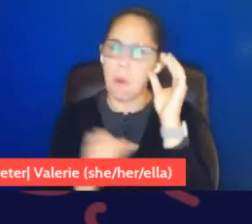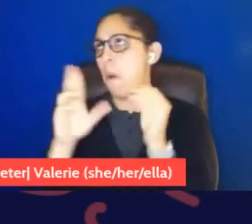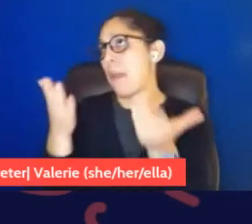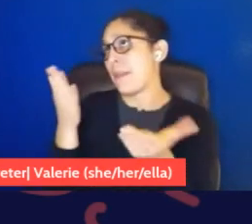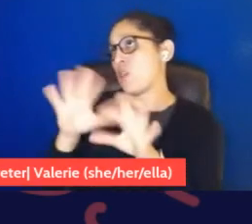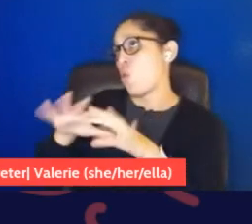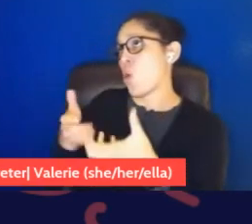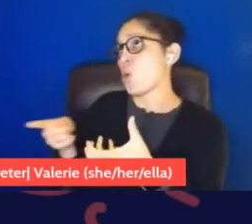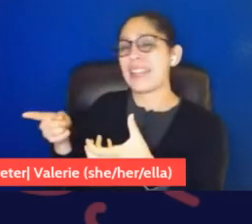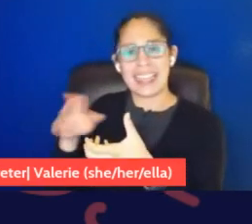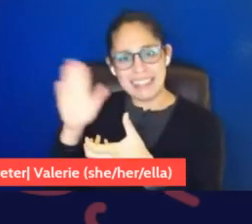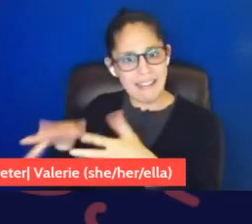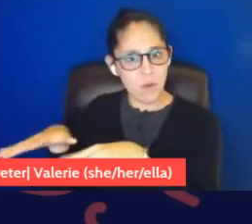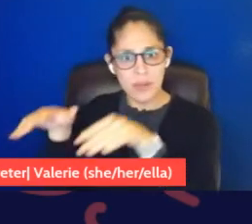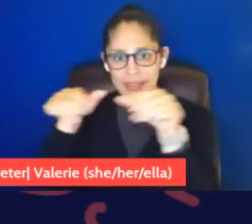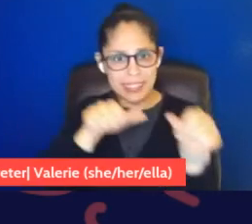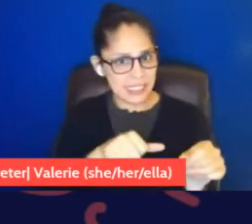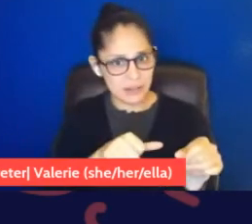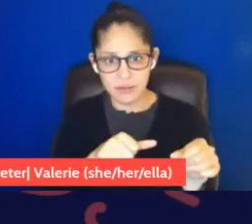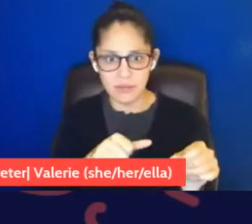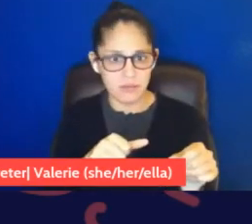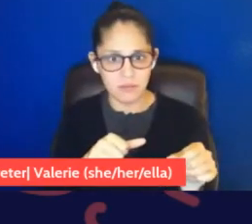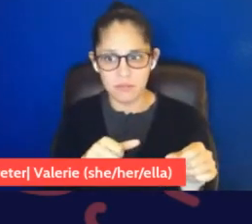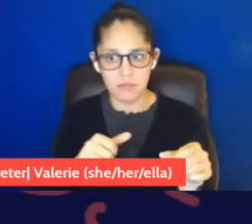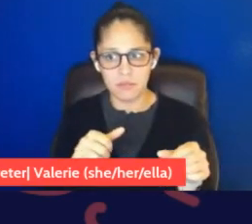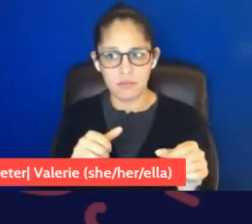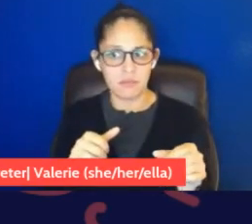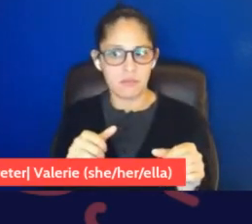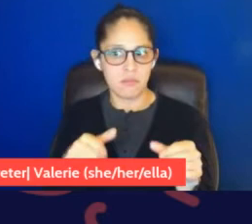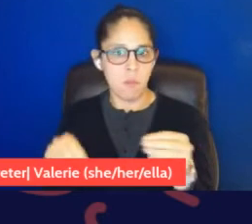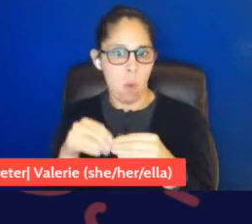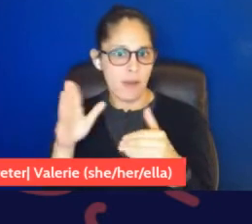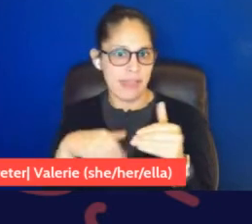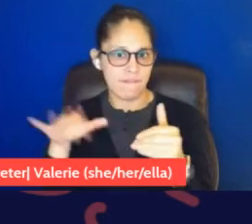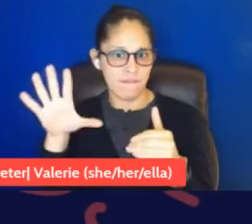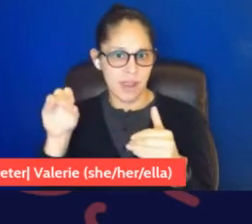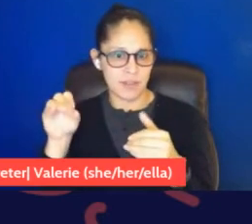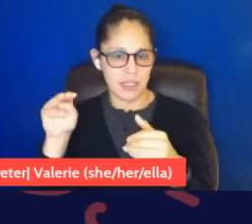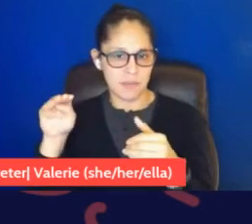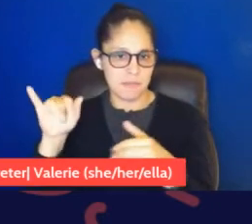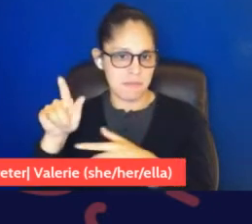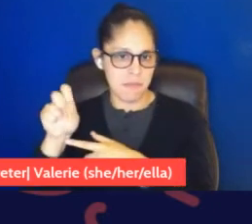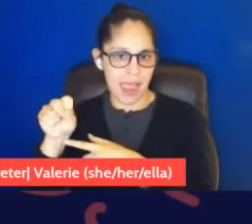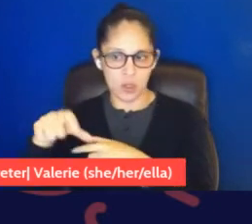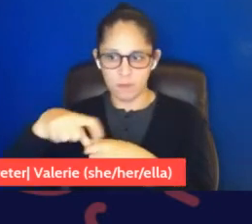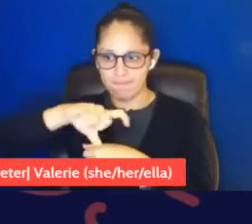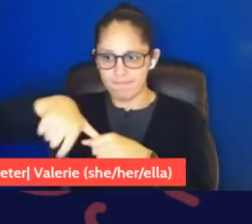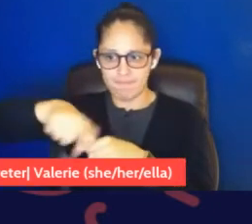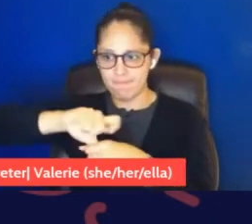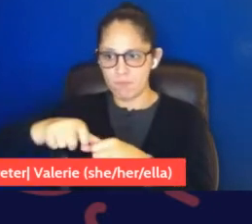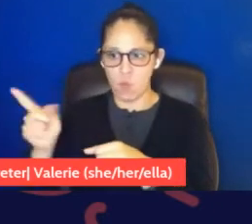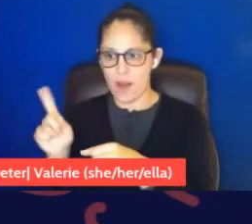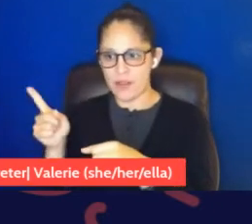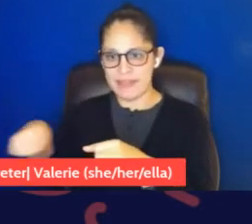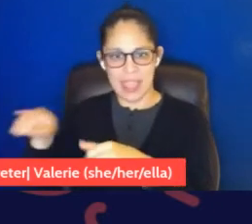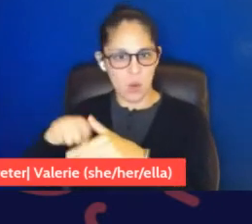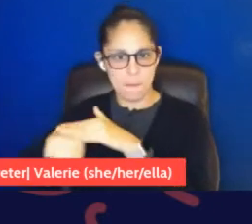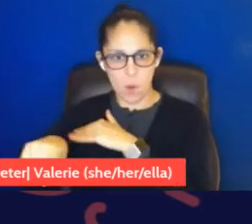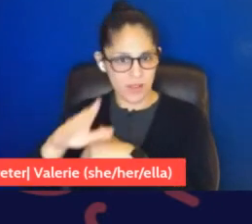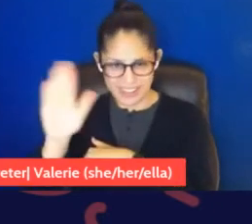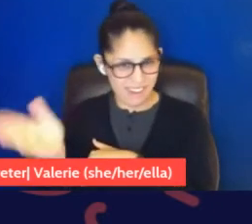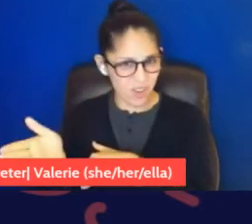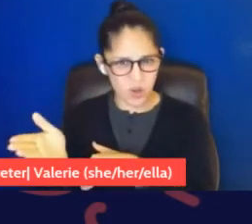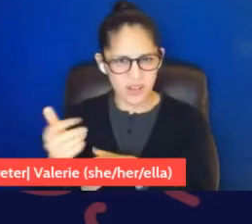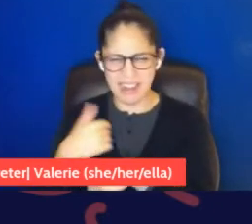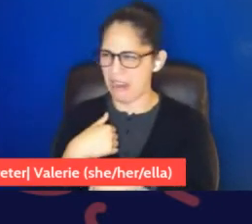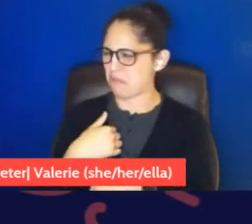leave, they don't go further than, you know, 50 miles away from where they were born. And that is interesting to me, because